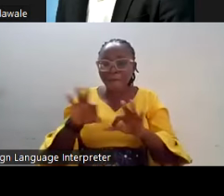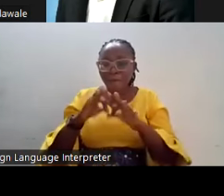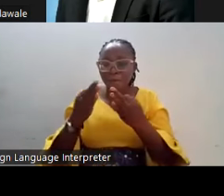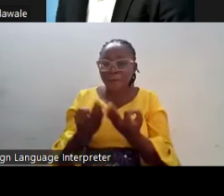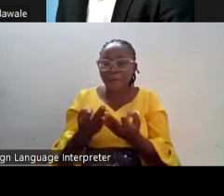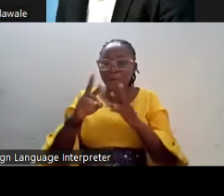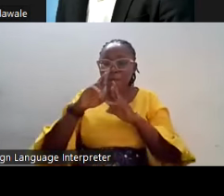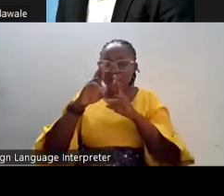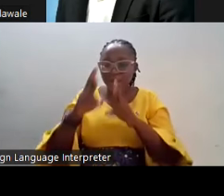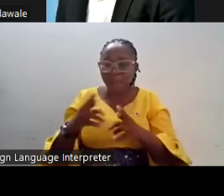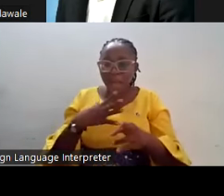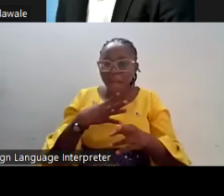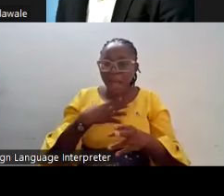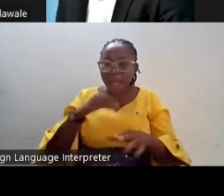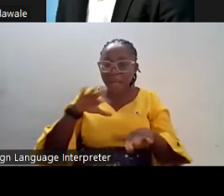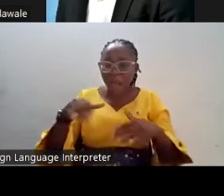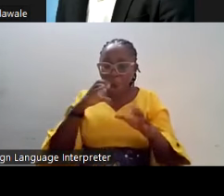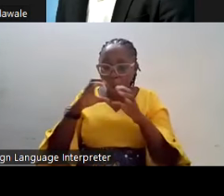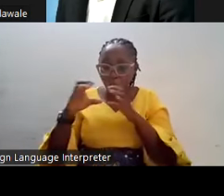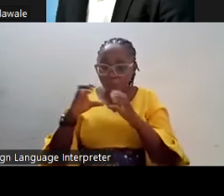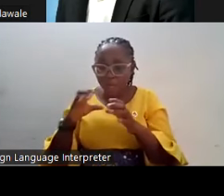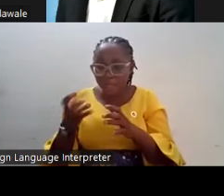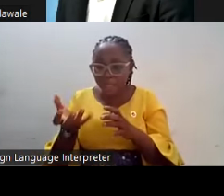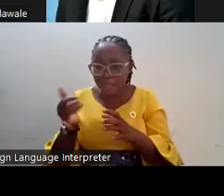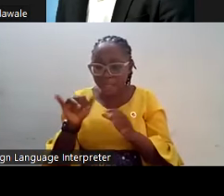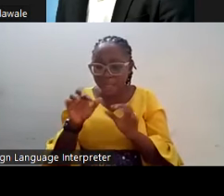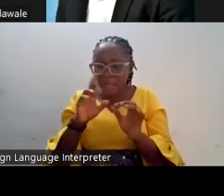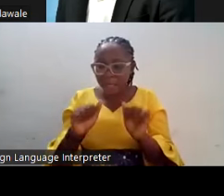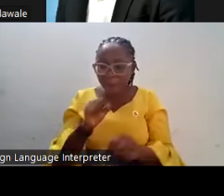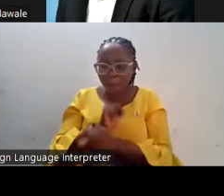and how they communicate and work with me later on. Okay.